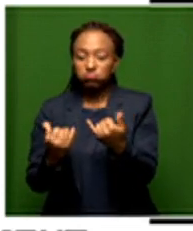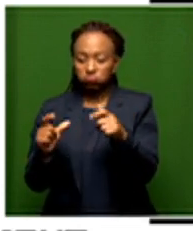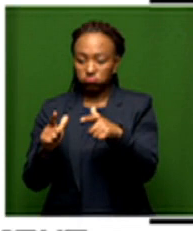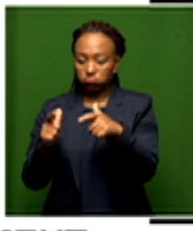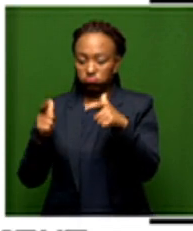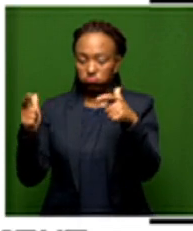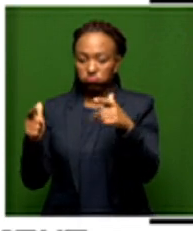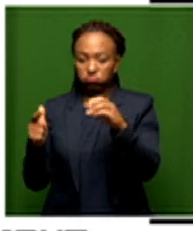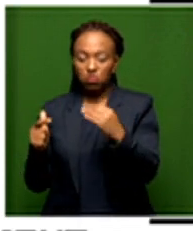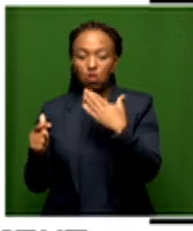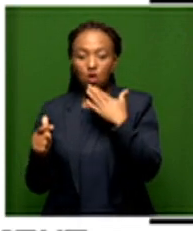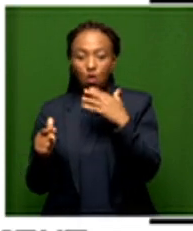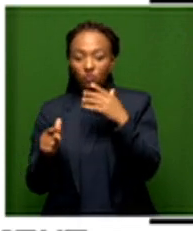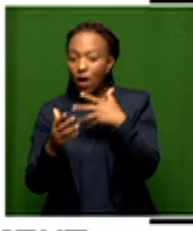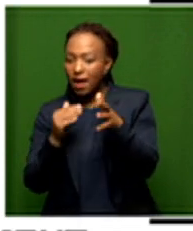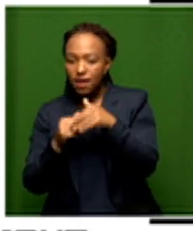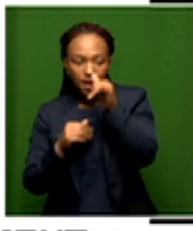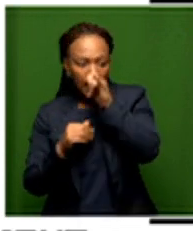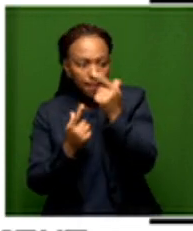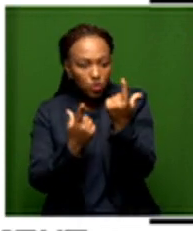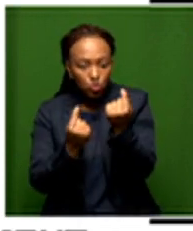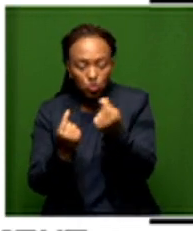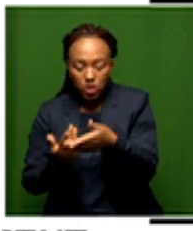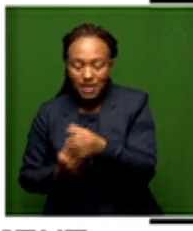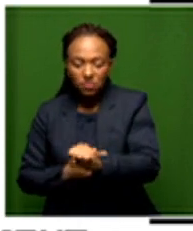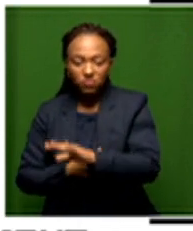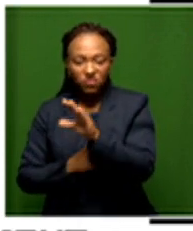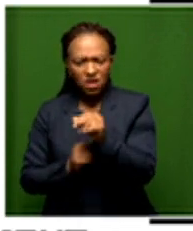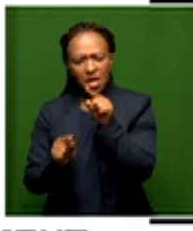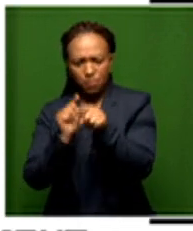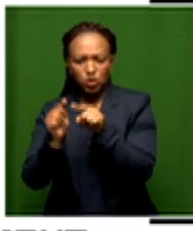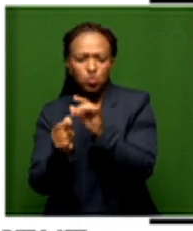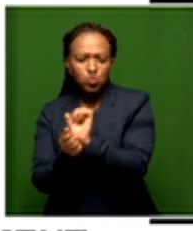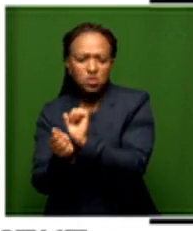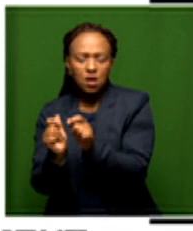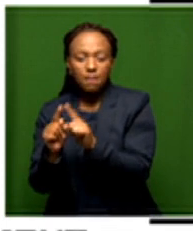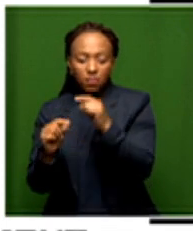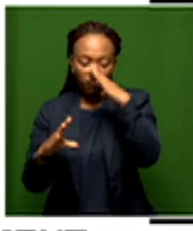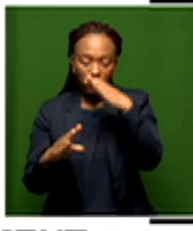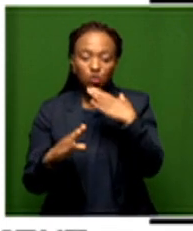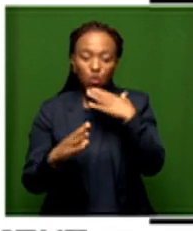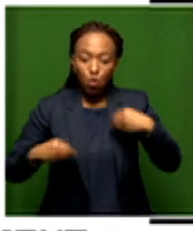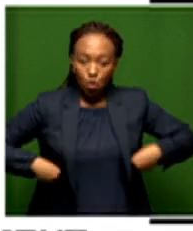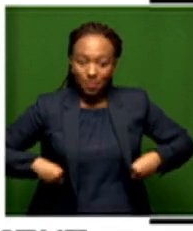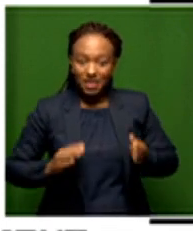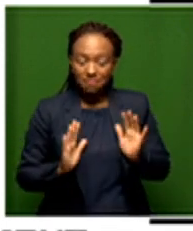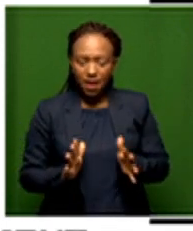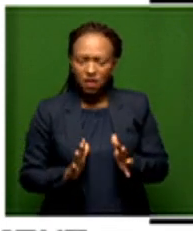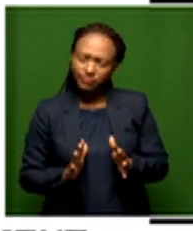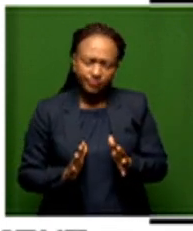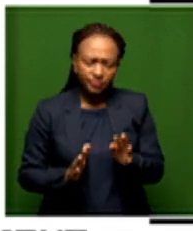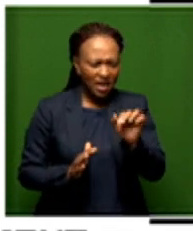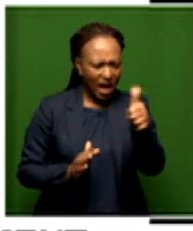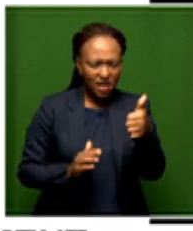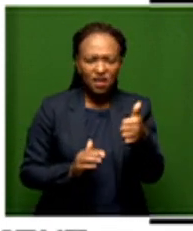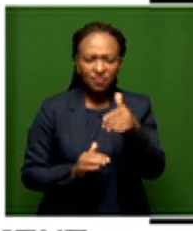is to prosecute all crimes committed in South Africa. And I don't think we should simply focus on the issue of corruption. There are a whole range of other